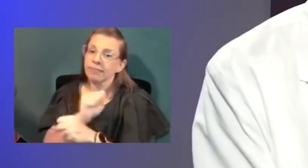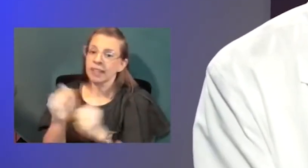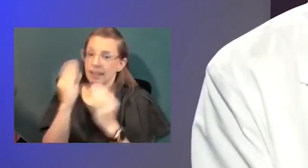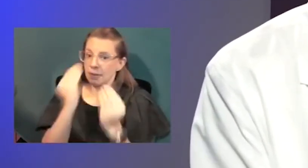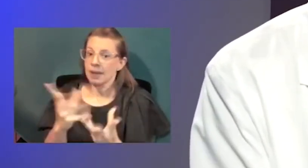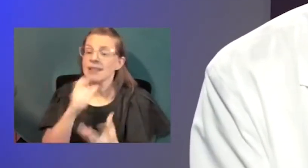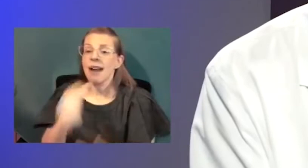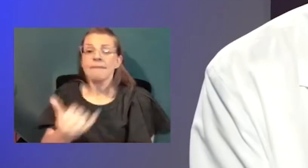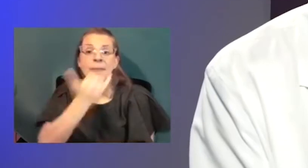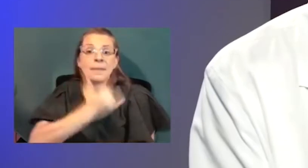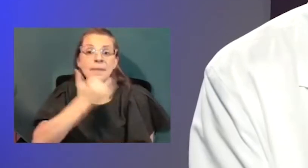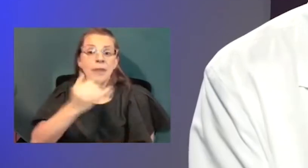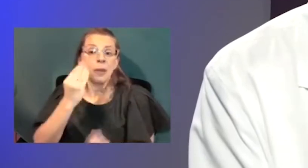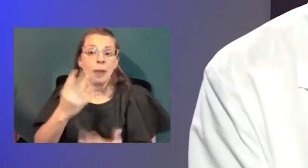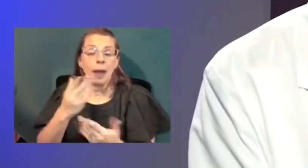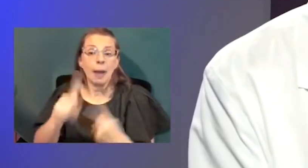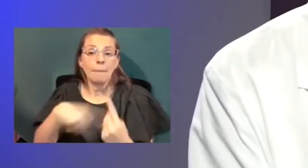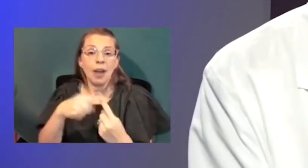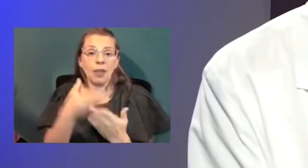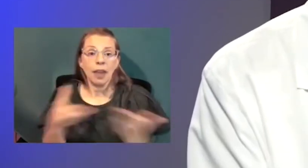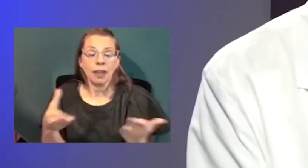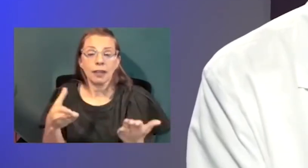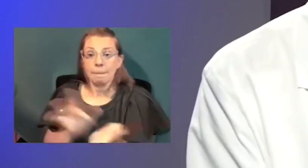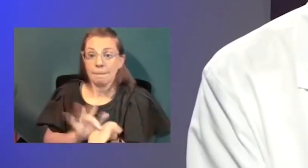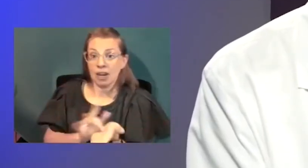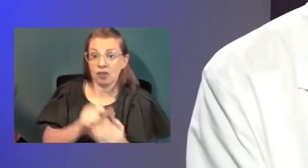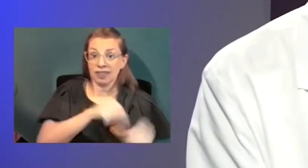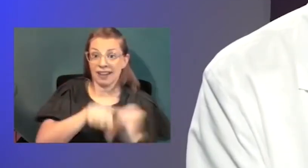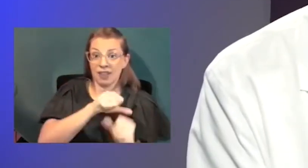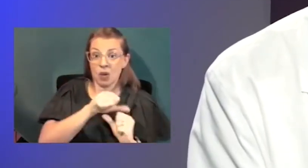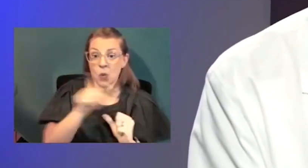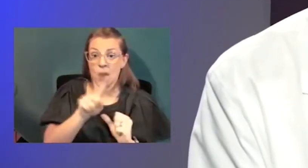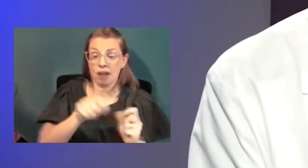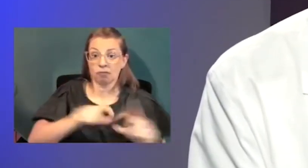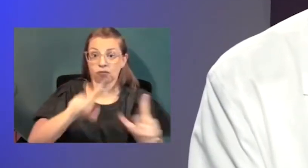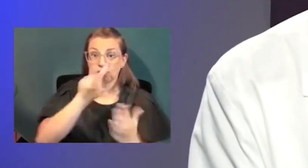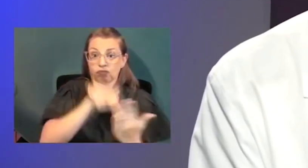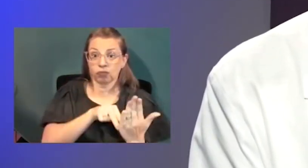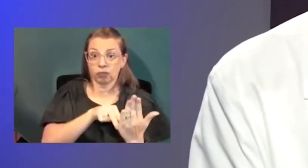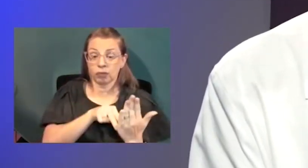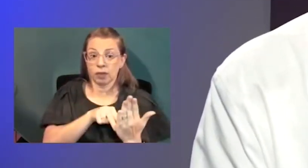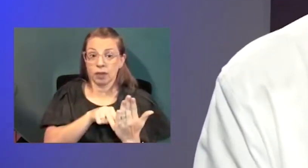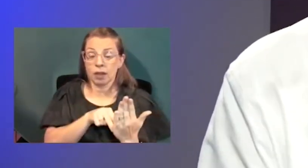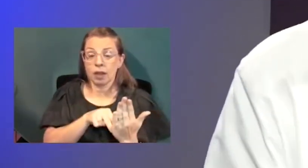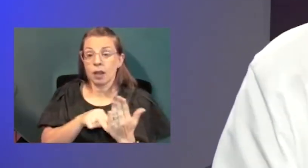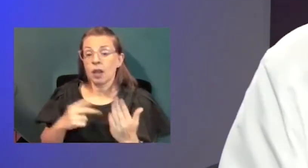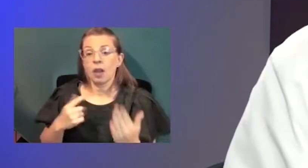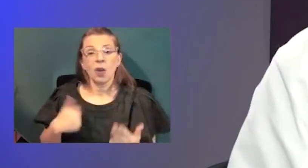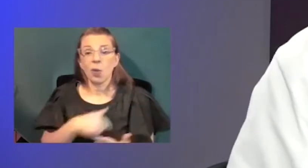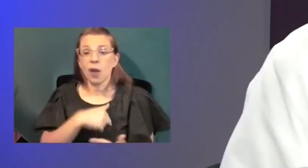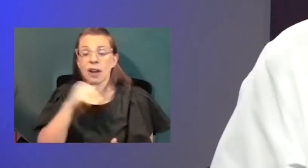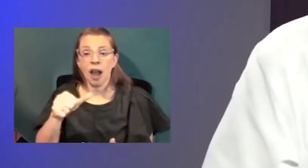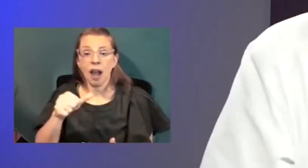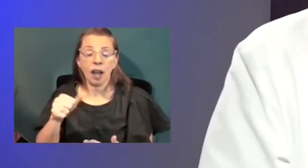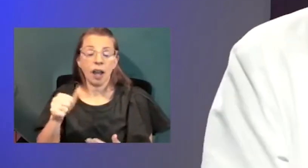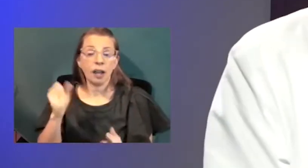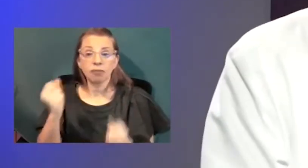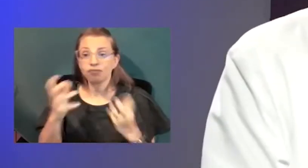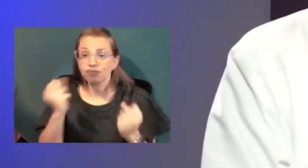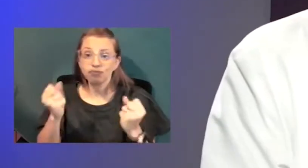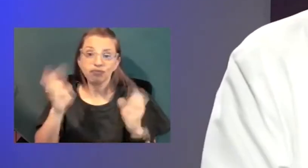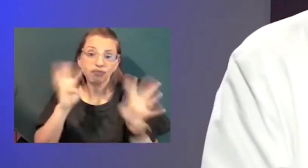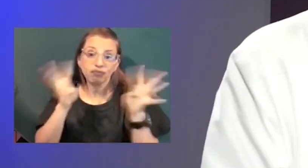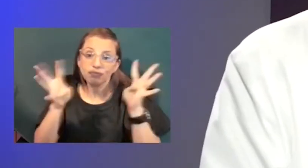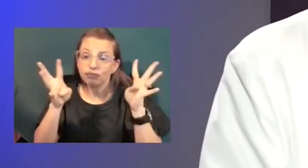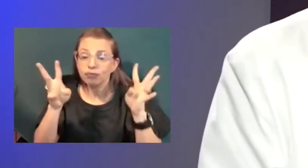misinformation about things, all things medical and scientific? Well, you know, go to the people who are not going to flapjack you. We're not going to flap our arms and jack with the truth. Go to folks.